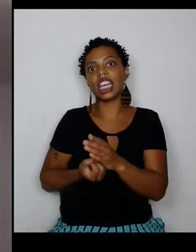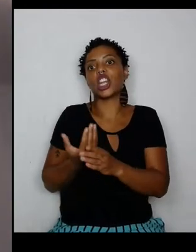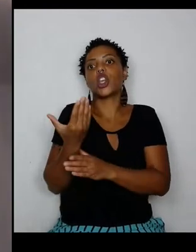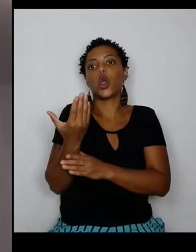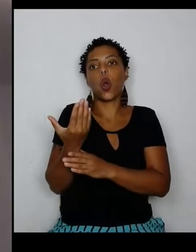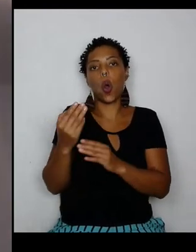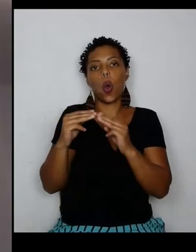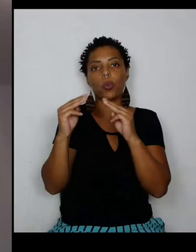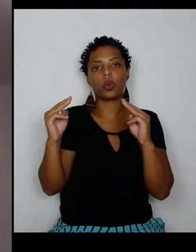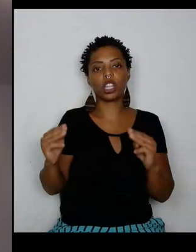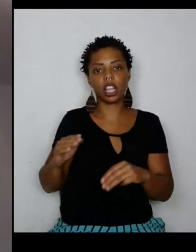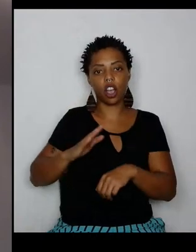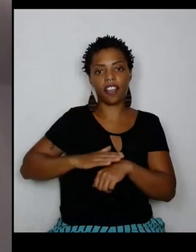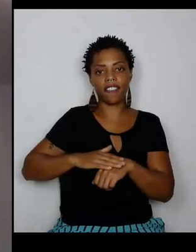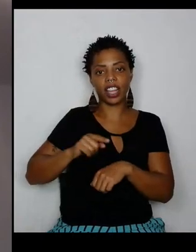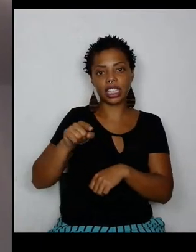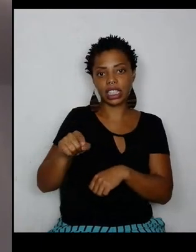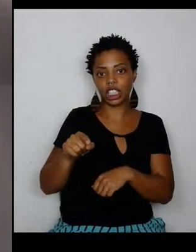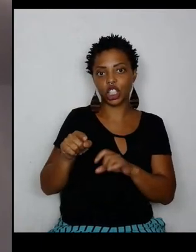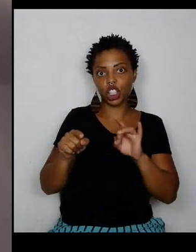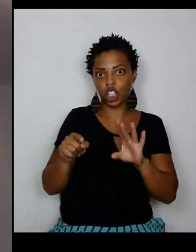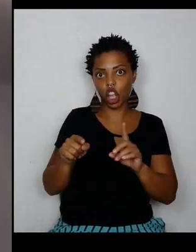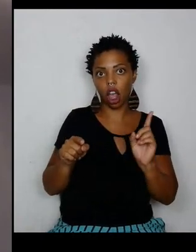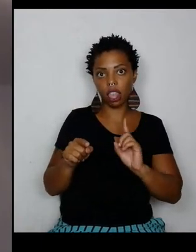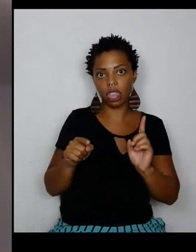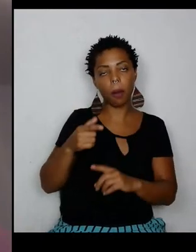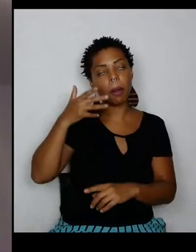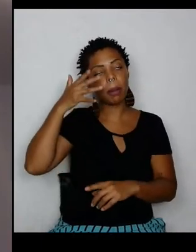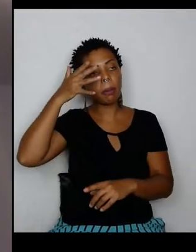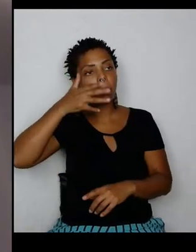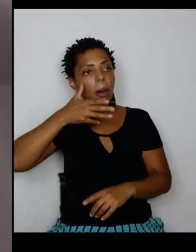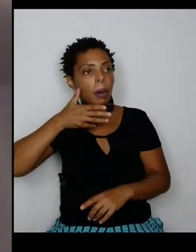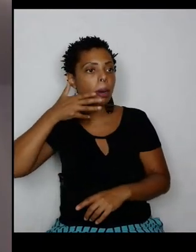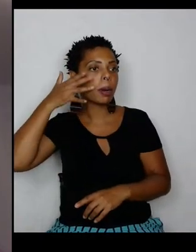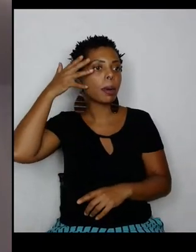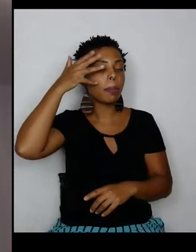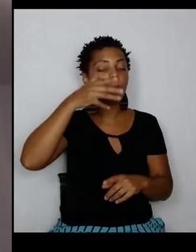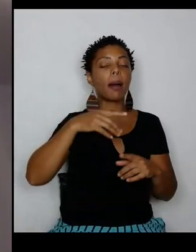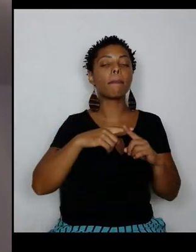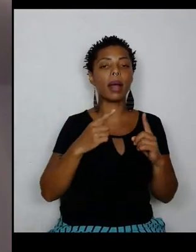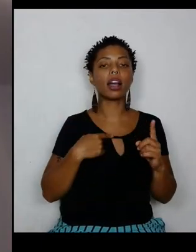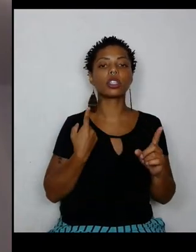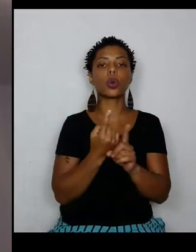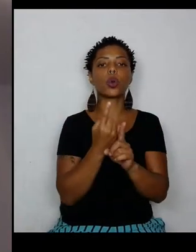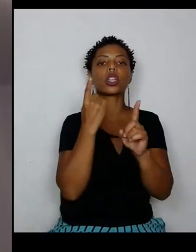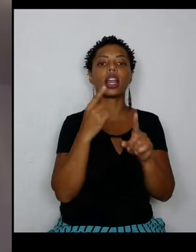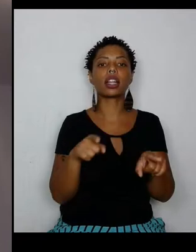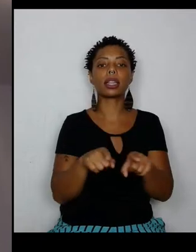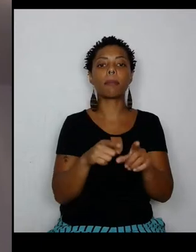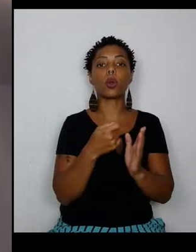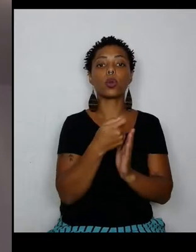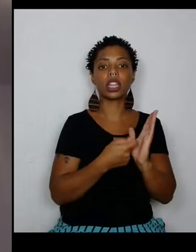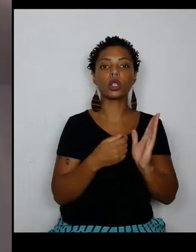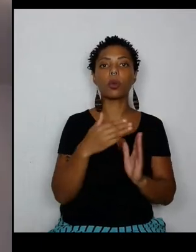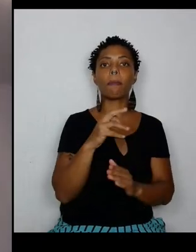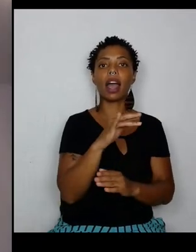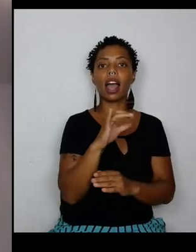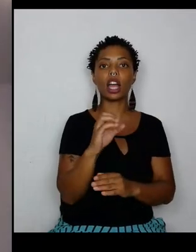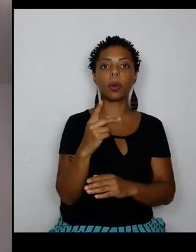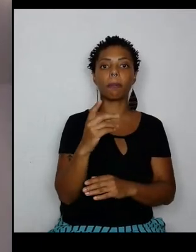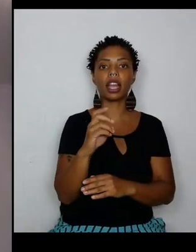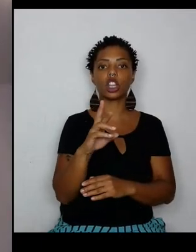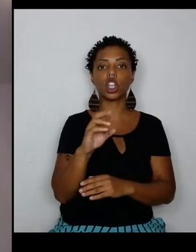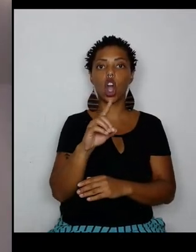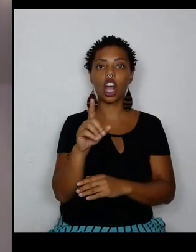the owner of the museum was not the only one who said such things to prove that i wanted